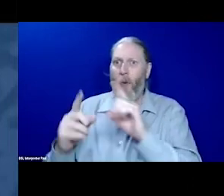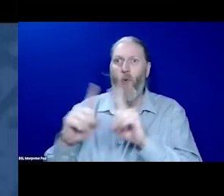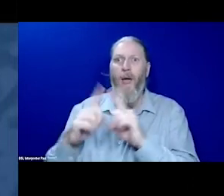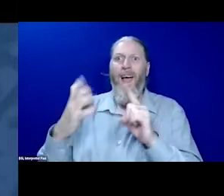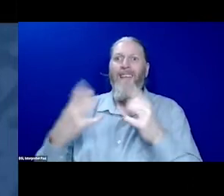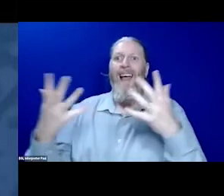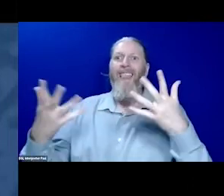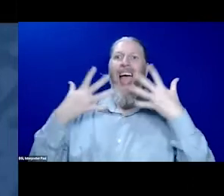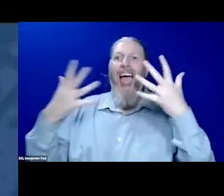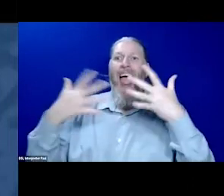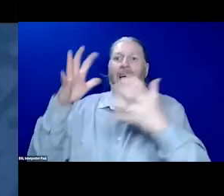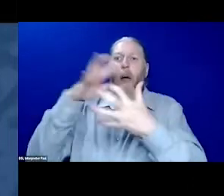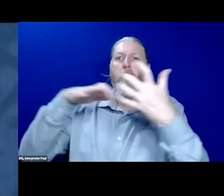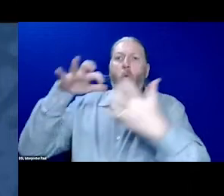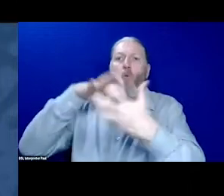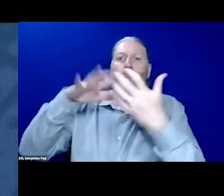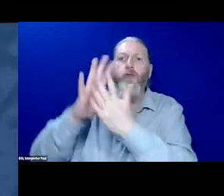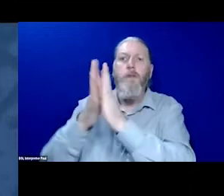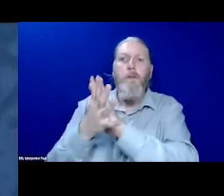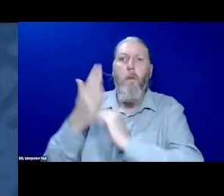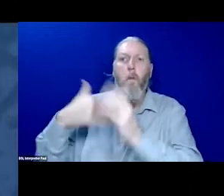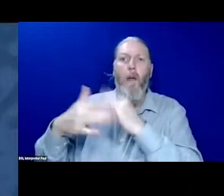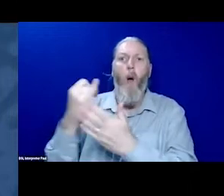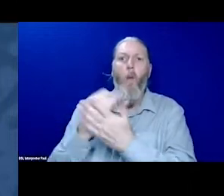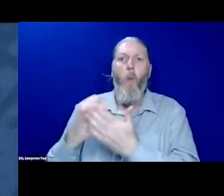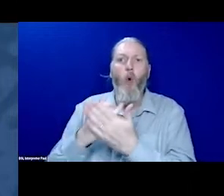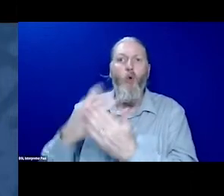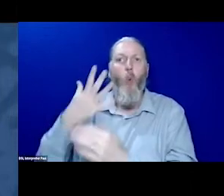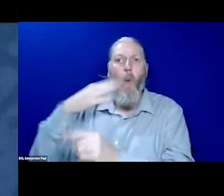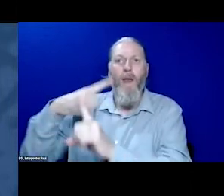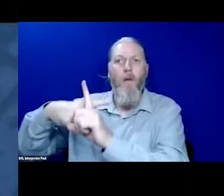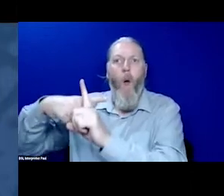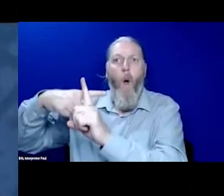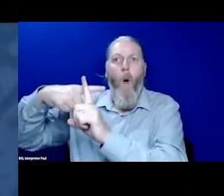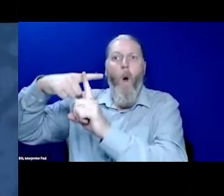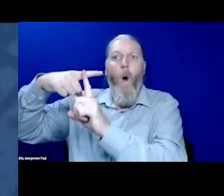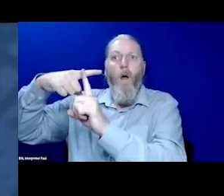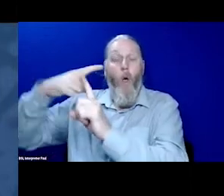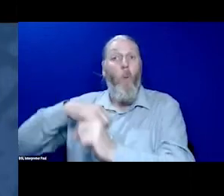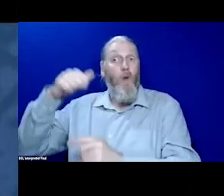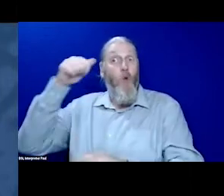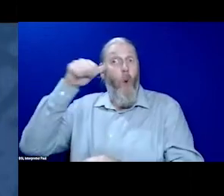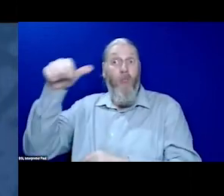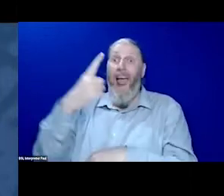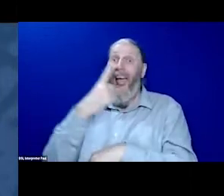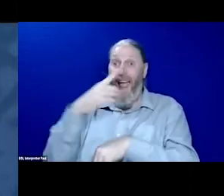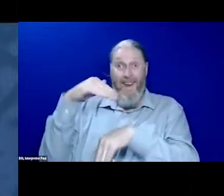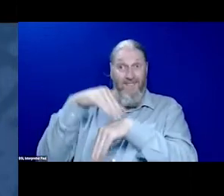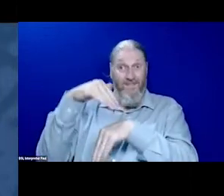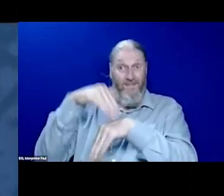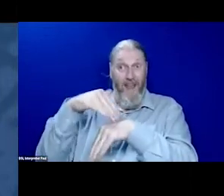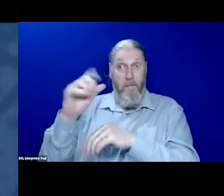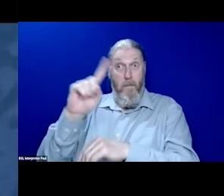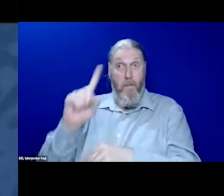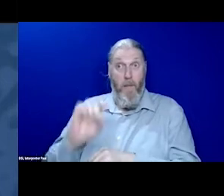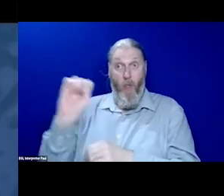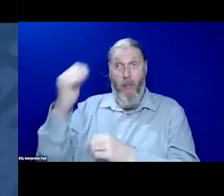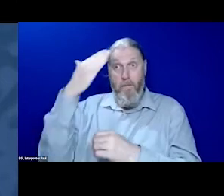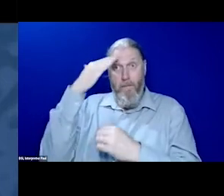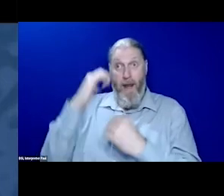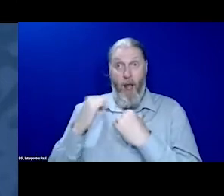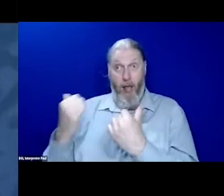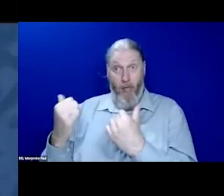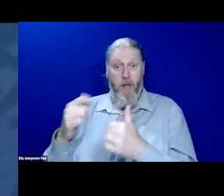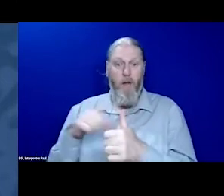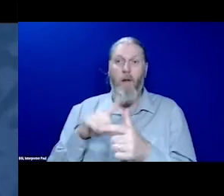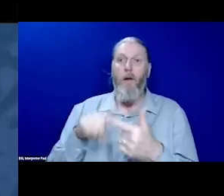by climate change, and we know that has a range of mental health consequences, as well as physical health consequences. Food and